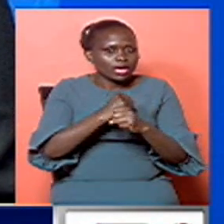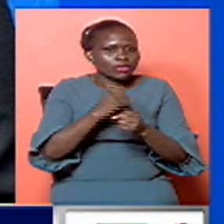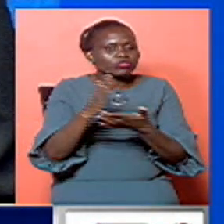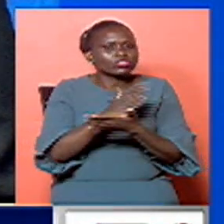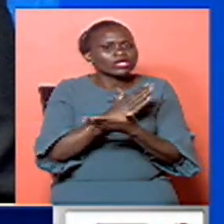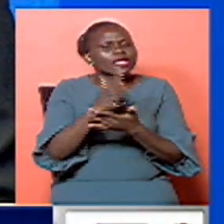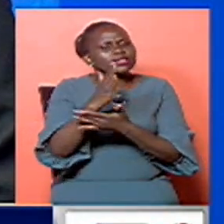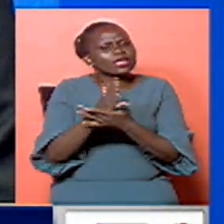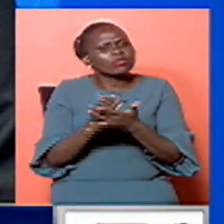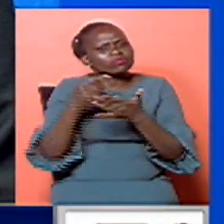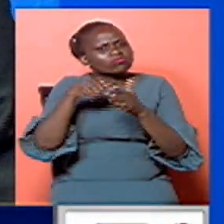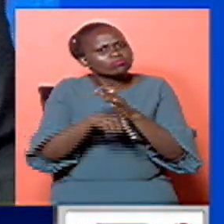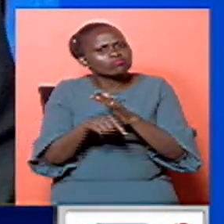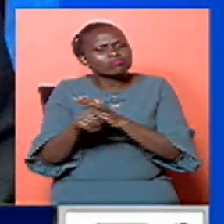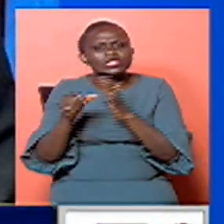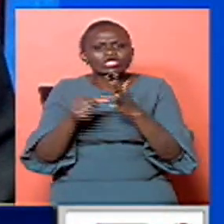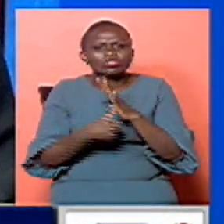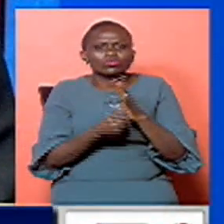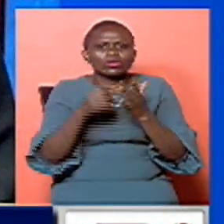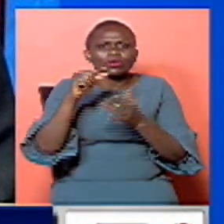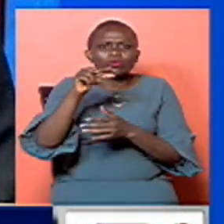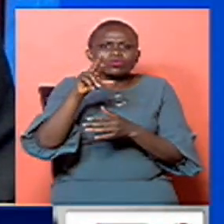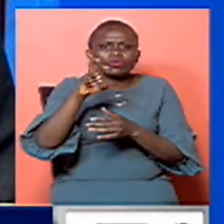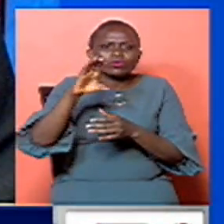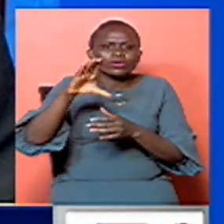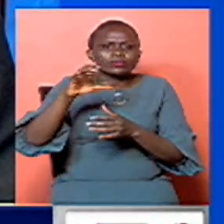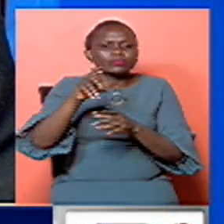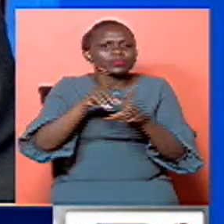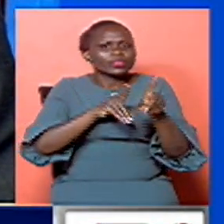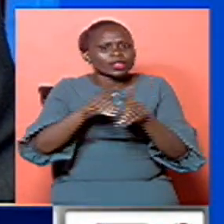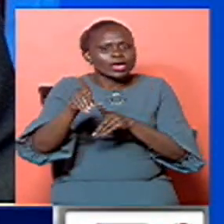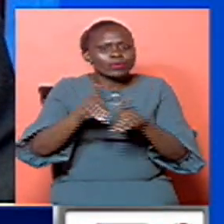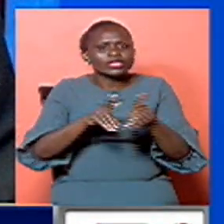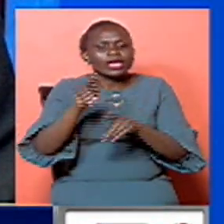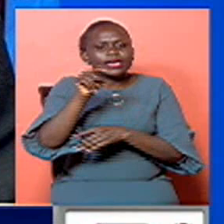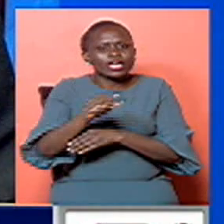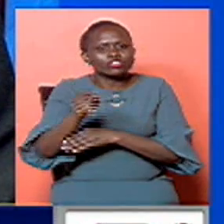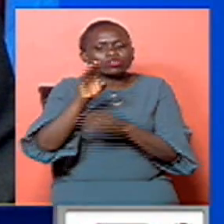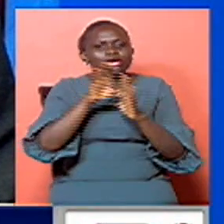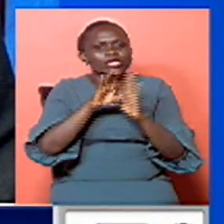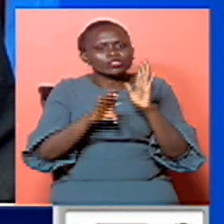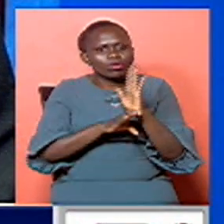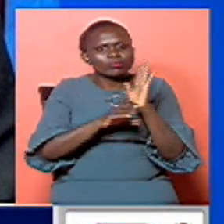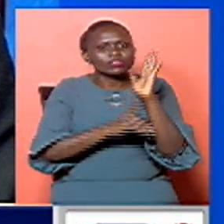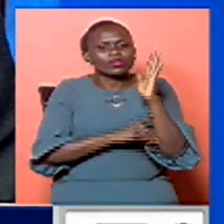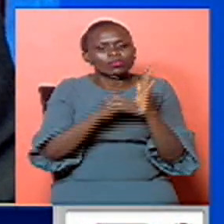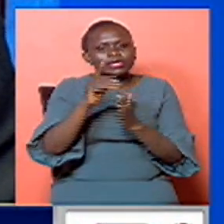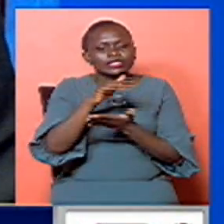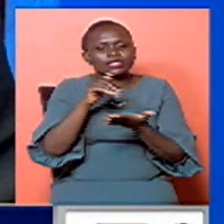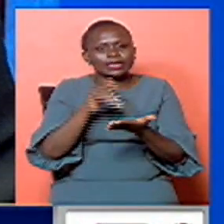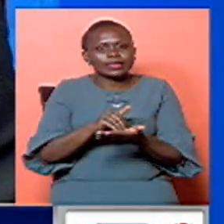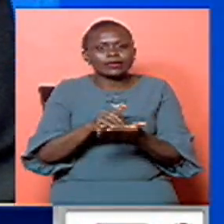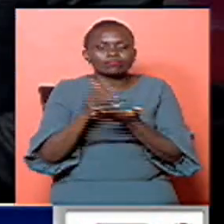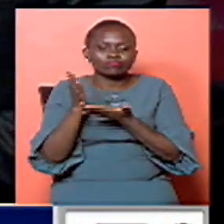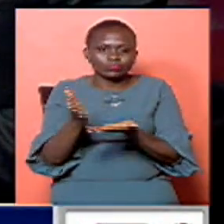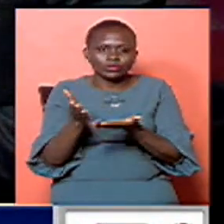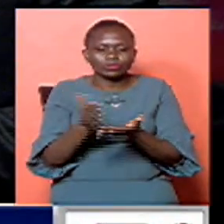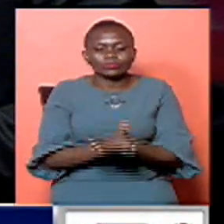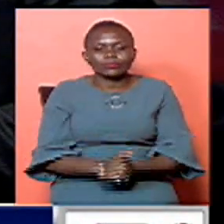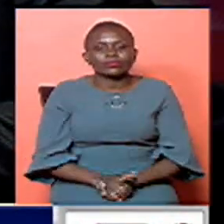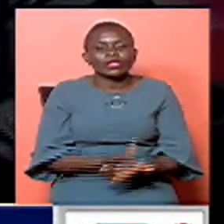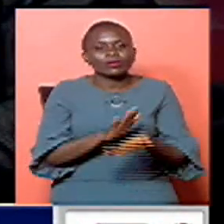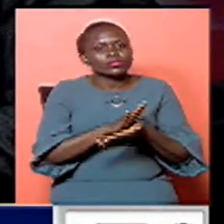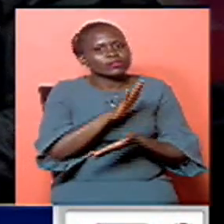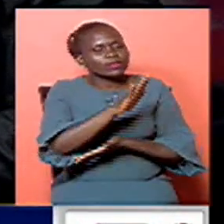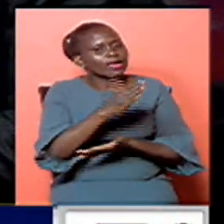with us some insights into the matter, we have Grace Baguma, the director of the National Curriculum Development Center, and she joins me right now in studio.